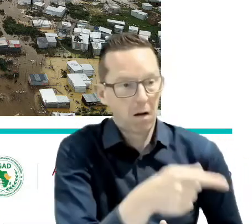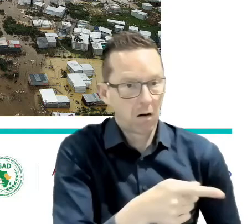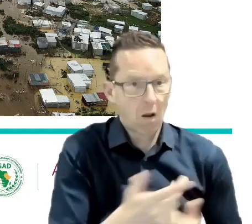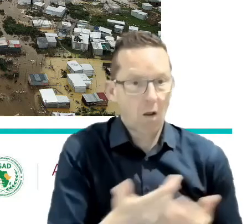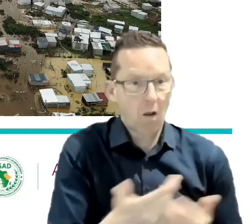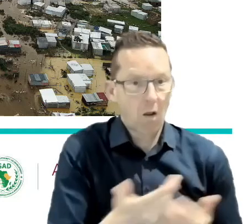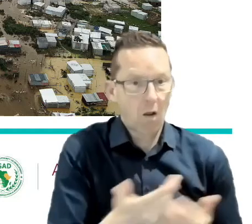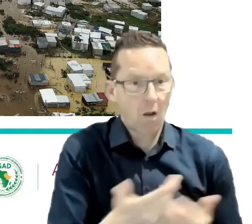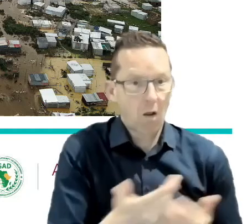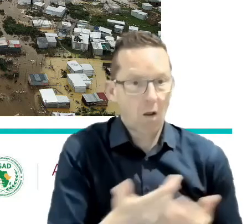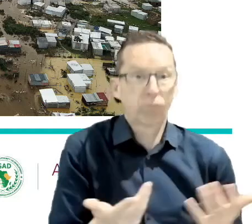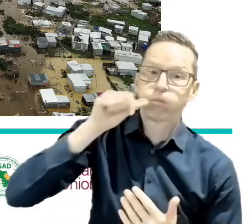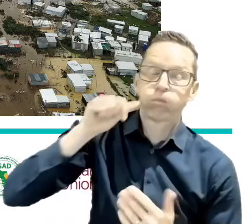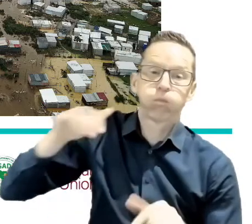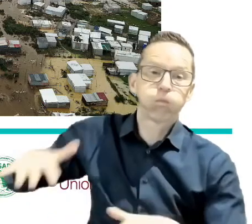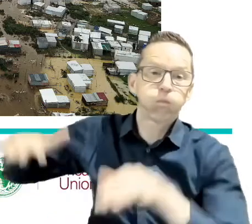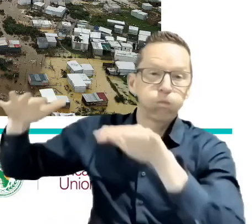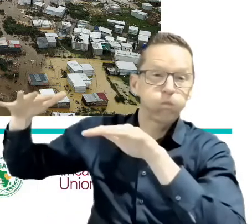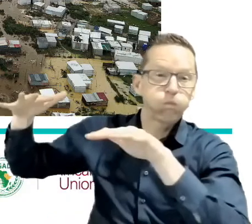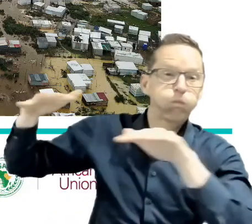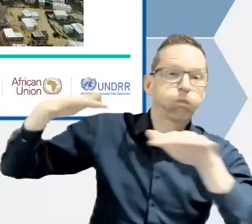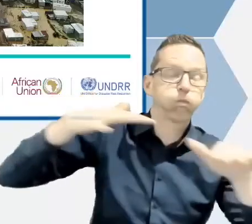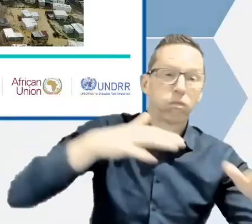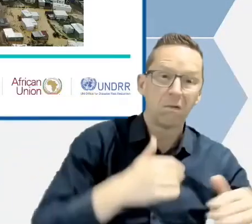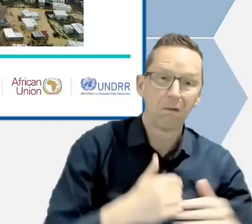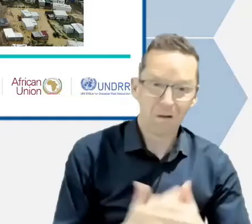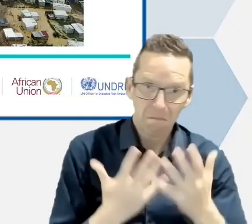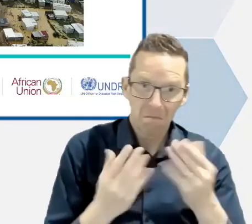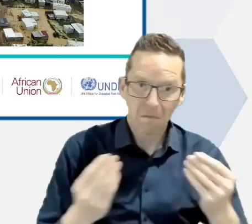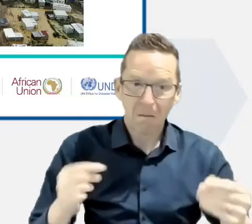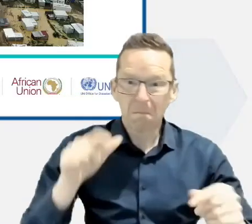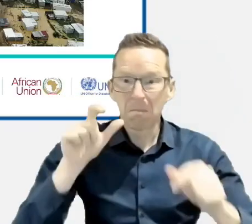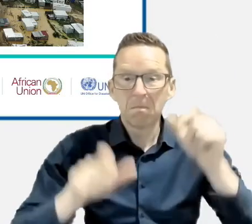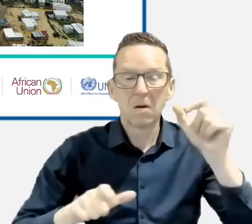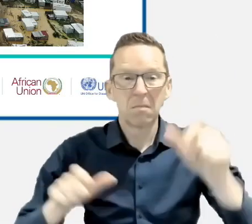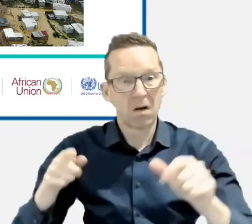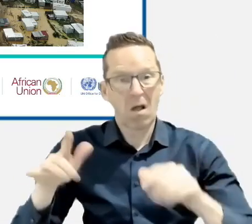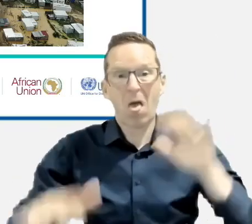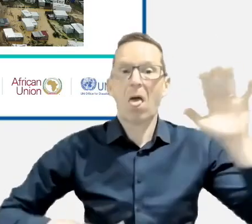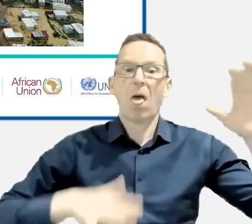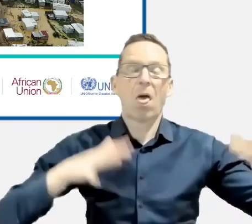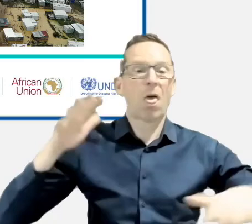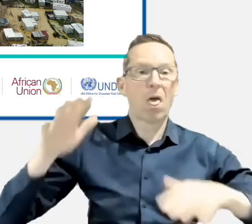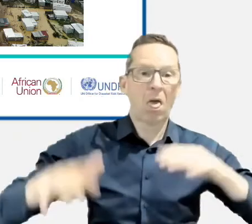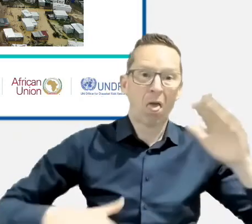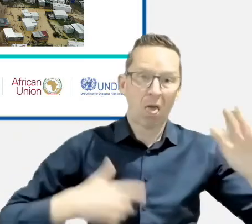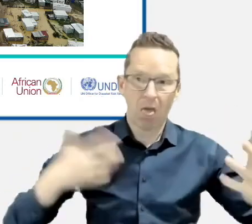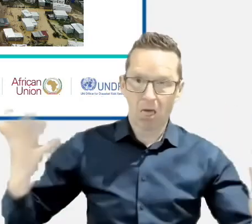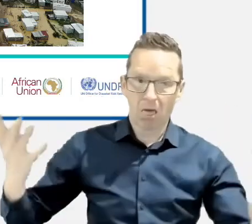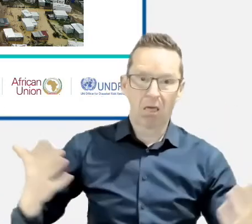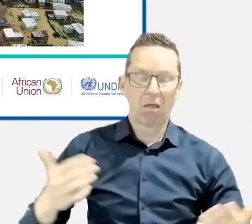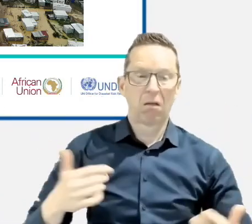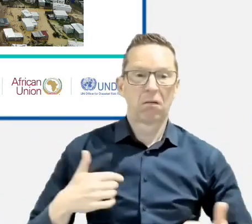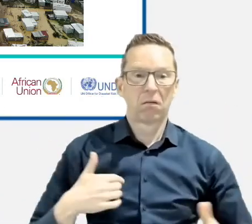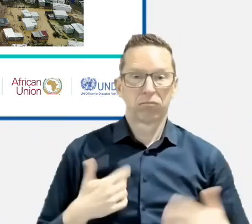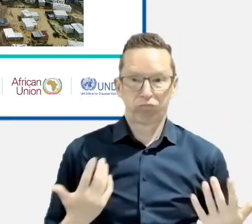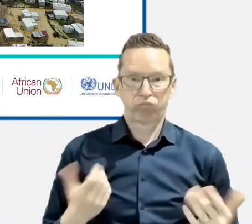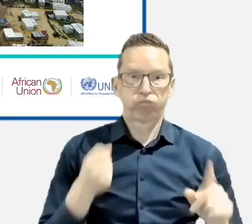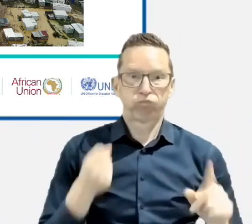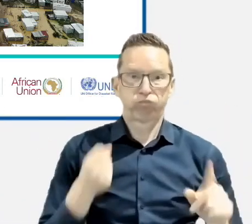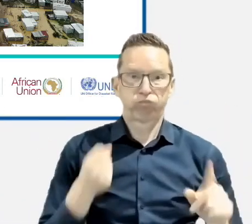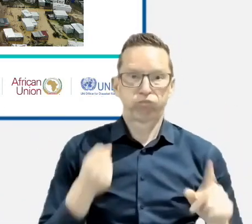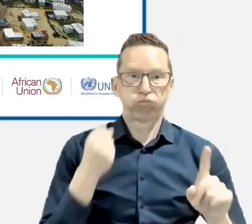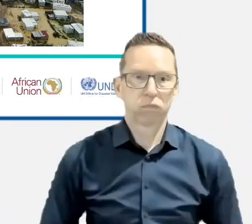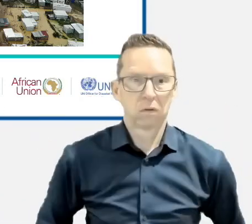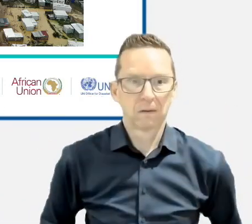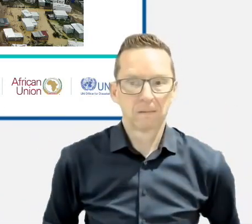many people were firstly very vulnerable, and secondly very much impacted by the situation. So if we go to the